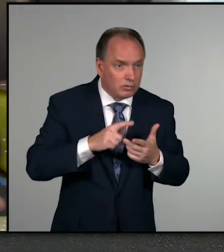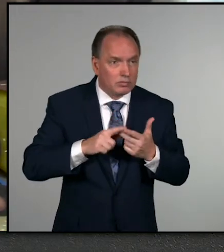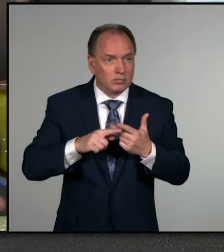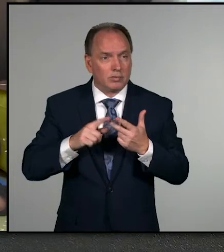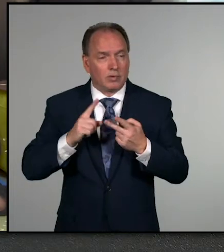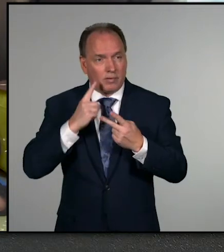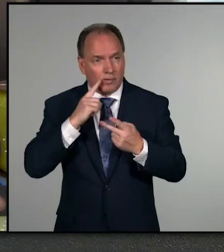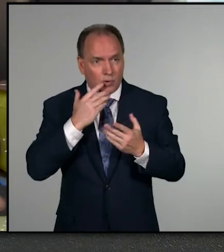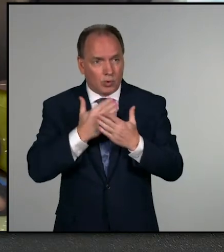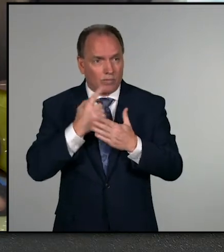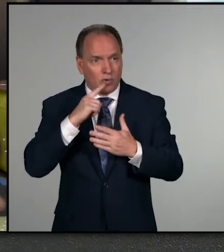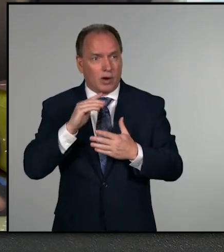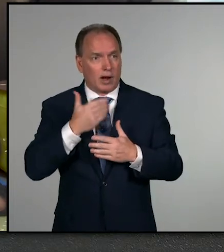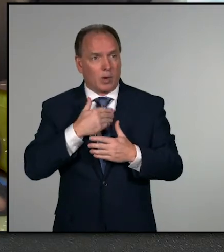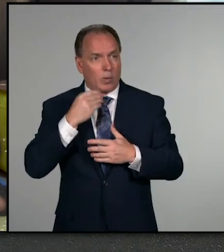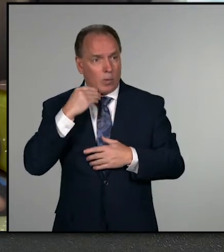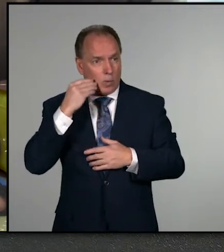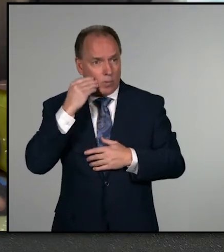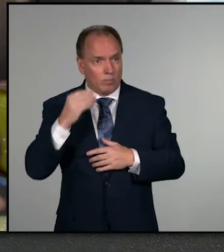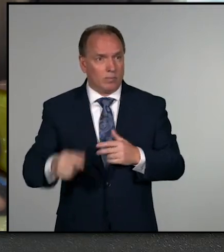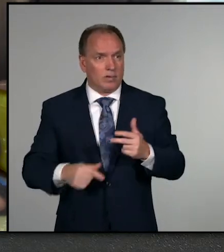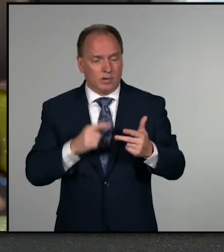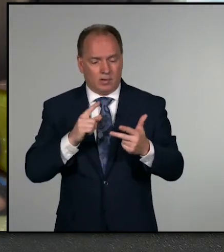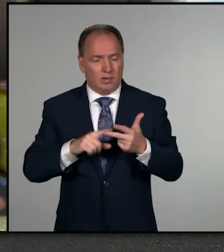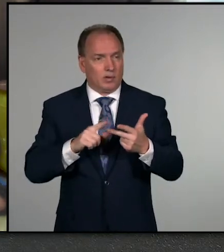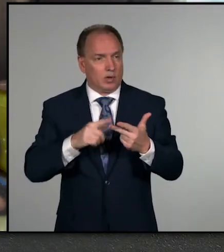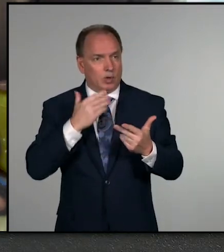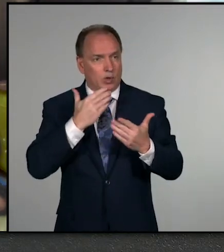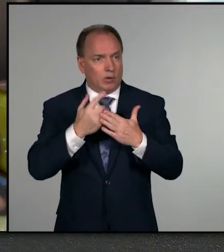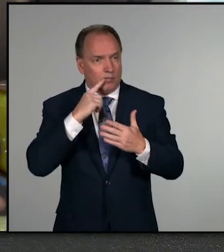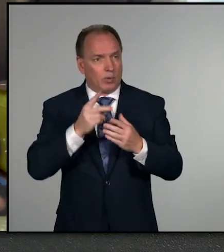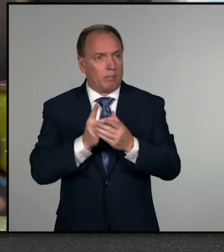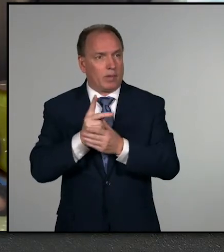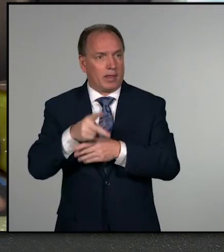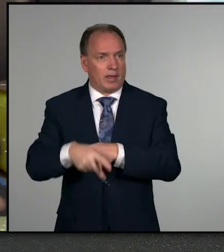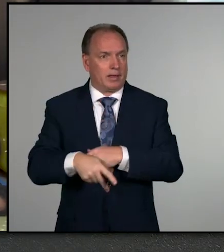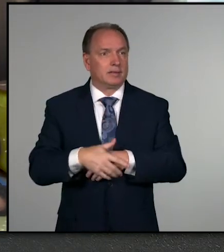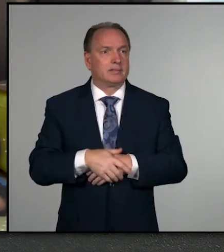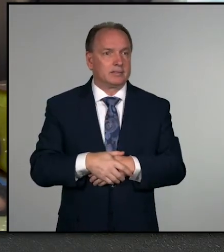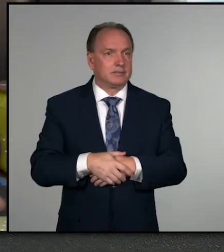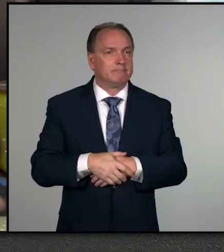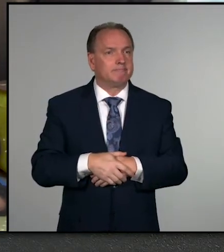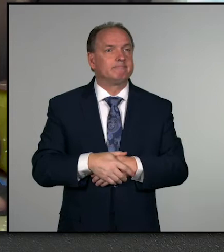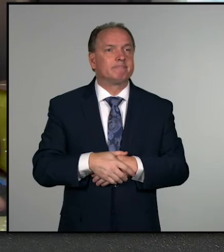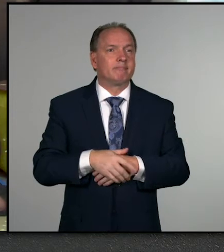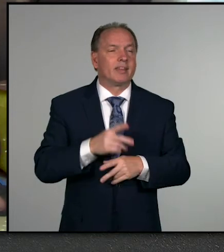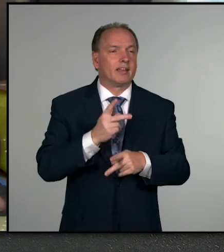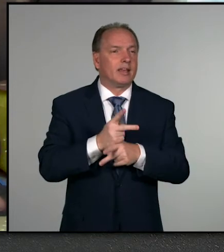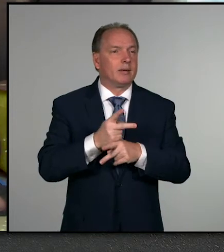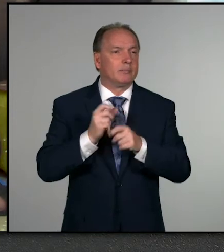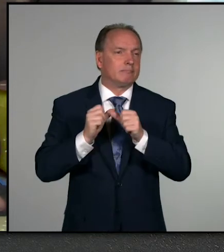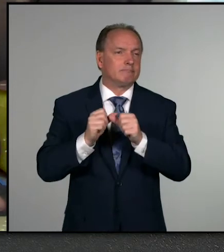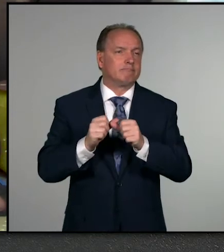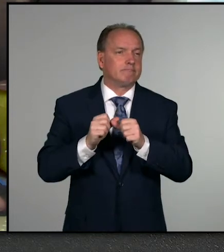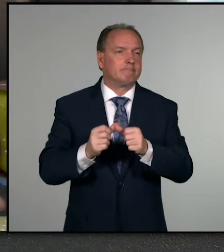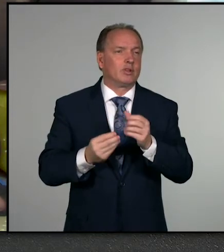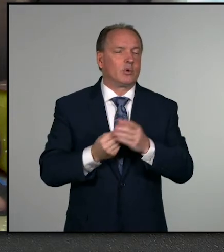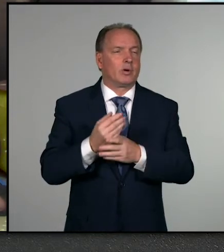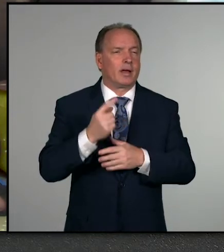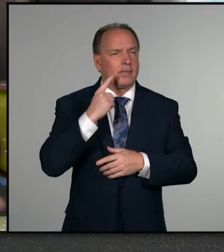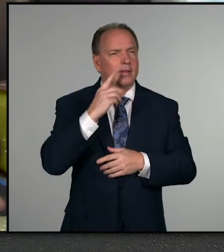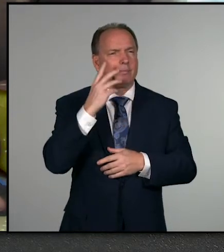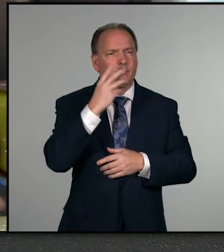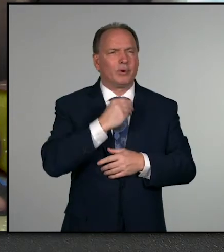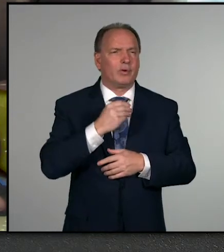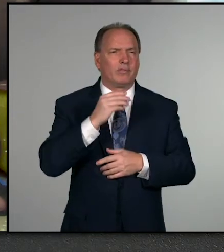our wells, for our houses, and it's good for the plants to keep them growing. I